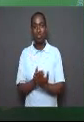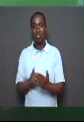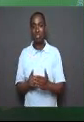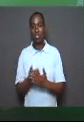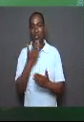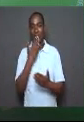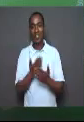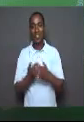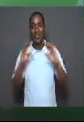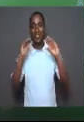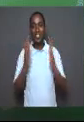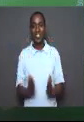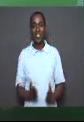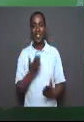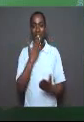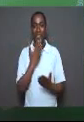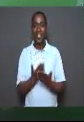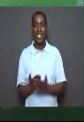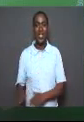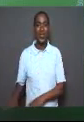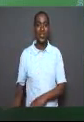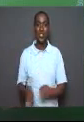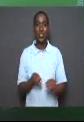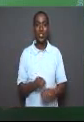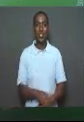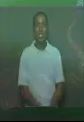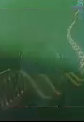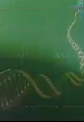next lesson, thank you, teacher. Thank you, students.